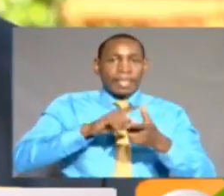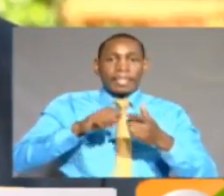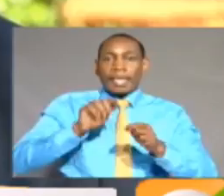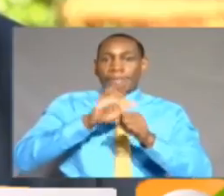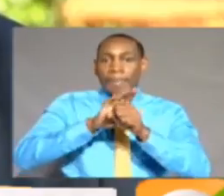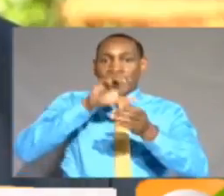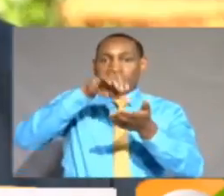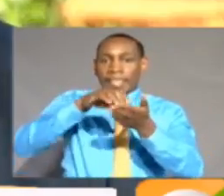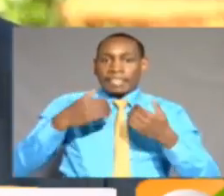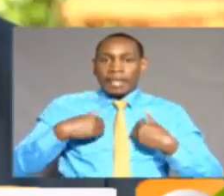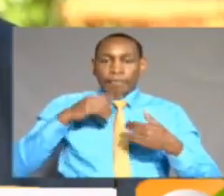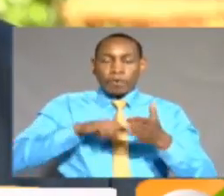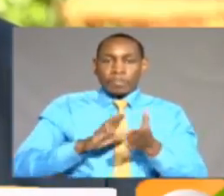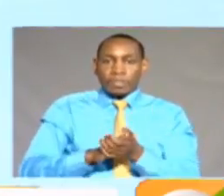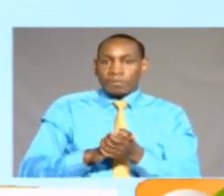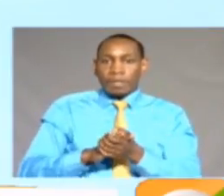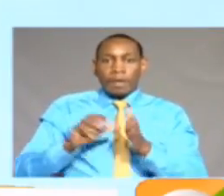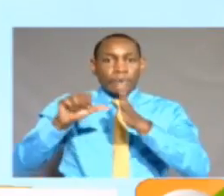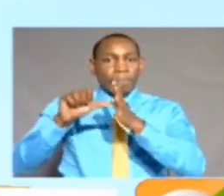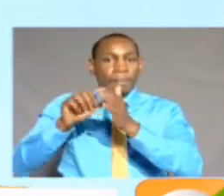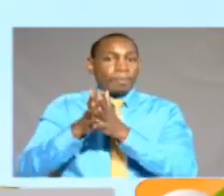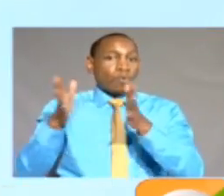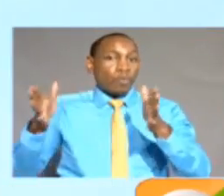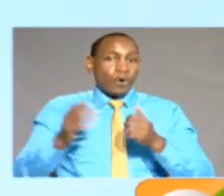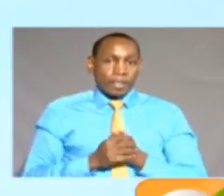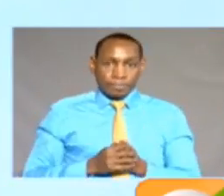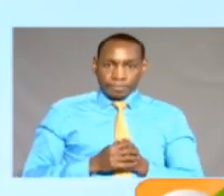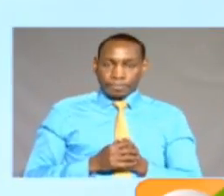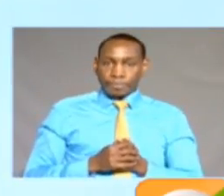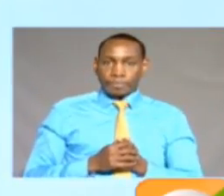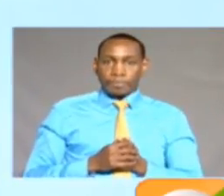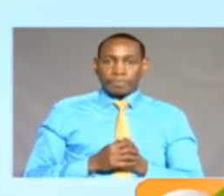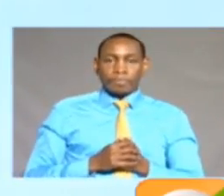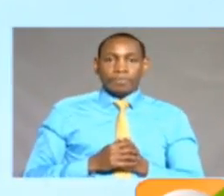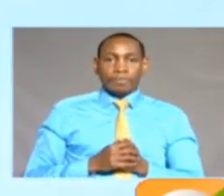you end up having is garbage in, garbage out. Dorcas Wangira, Citizen TV, Nairobi.